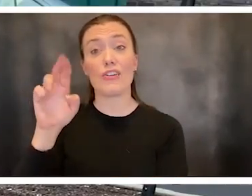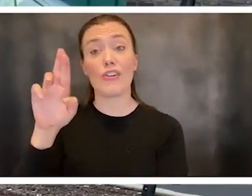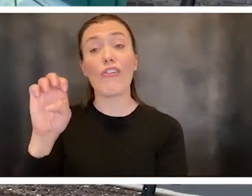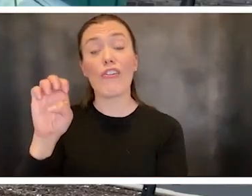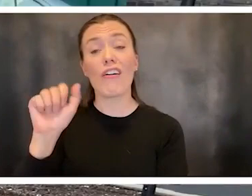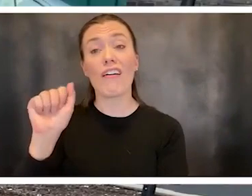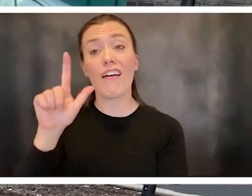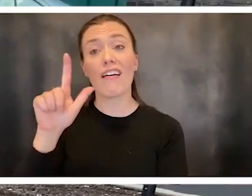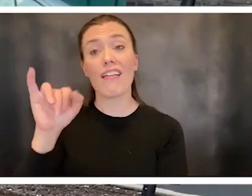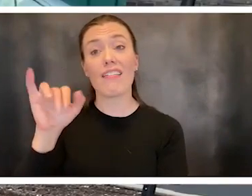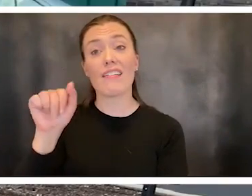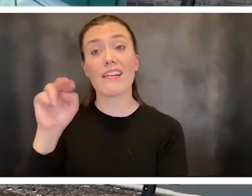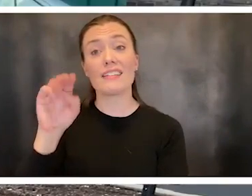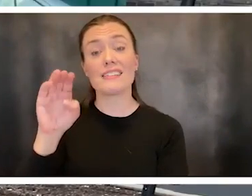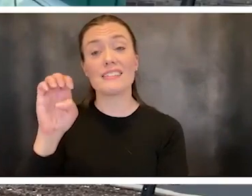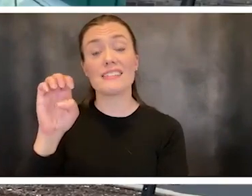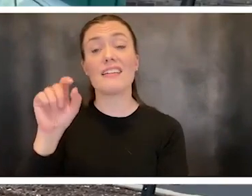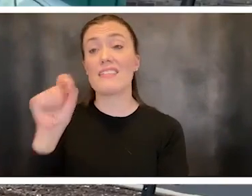at